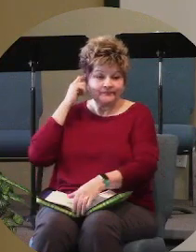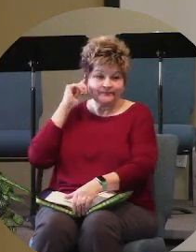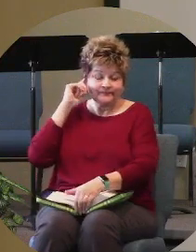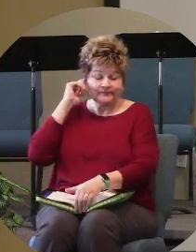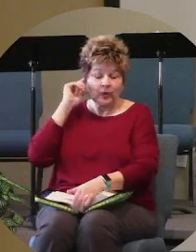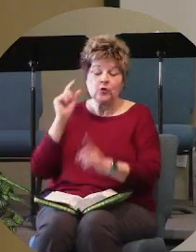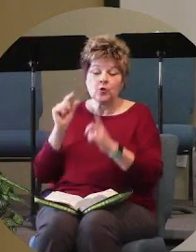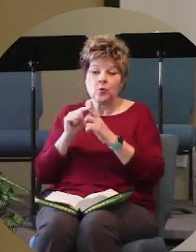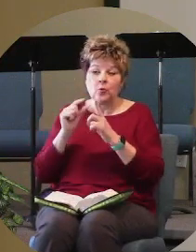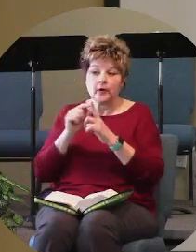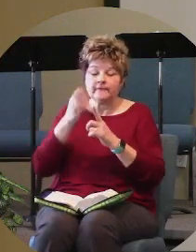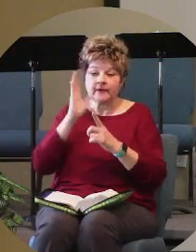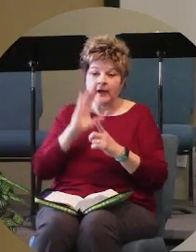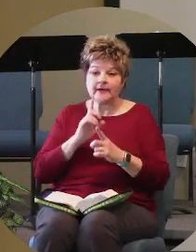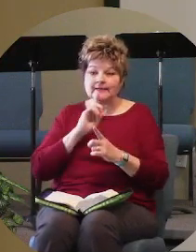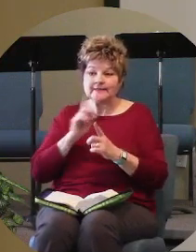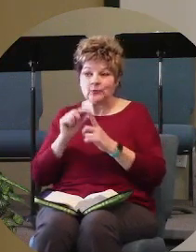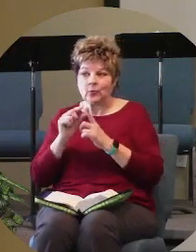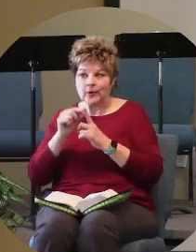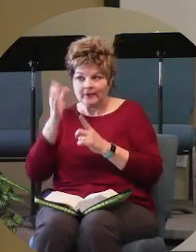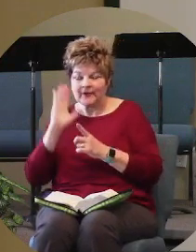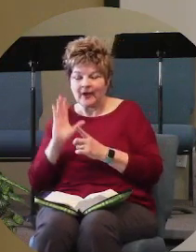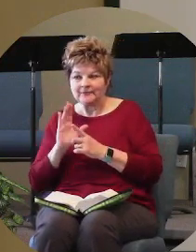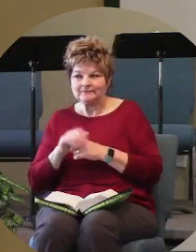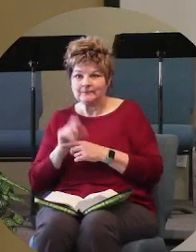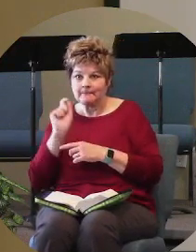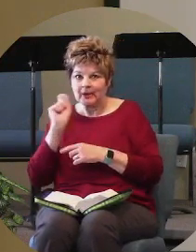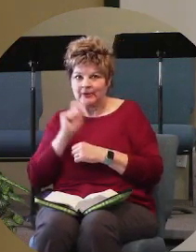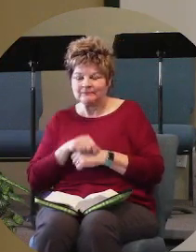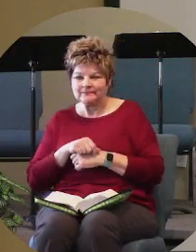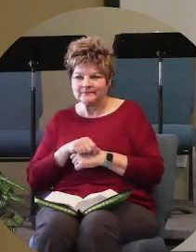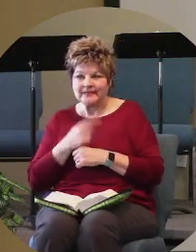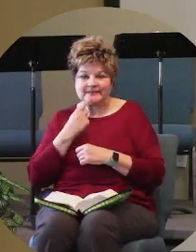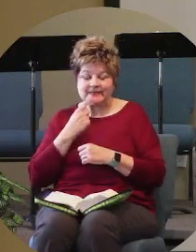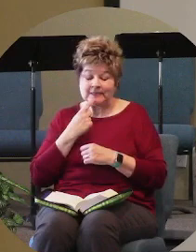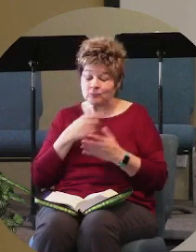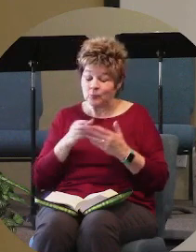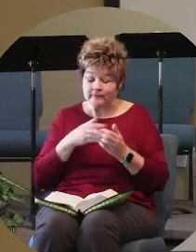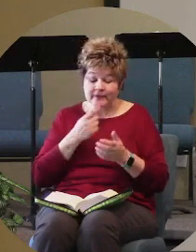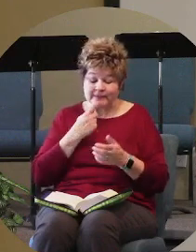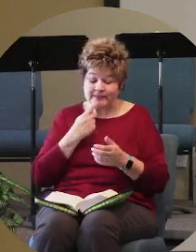word of God is the word of God. It says what it says.